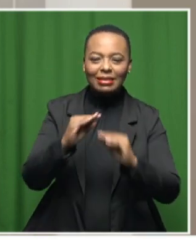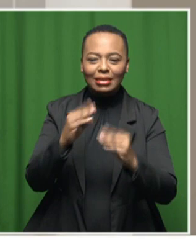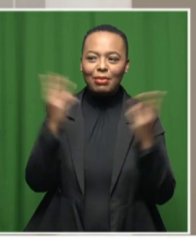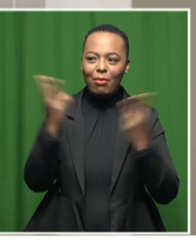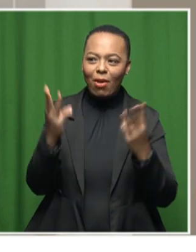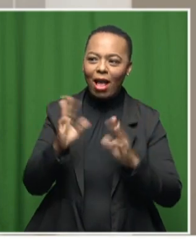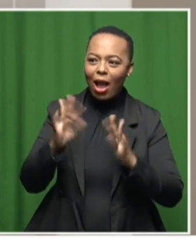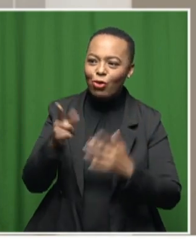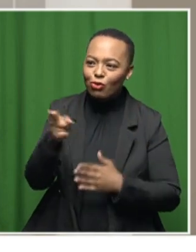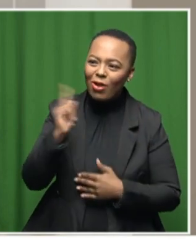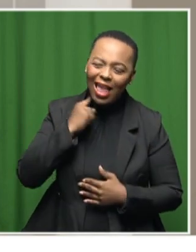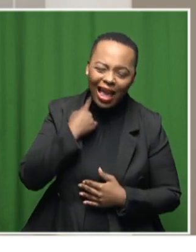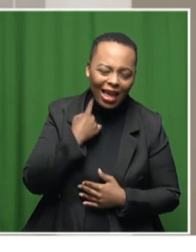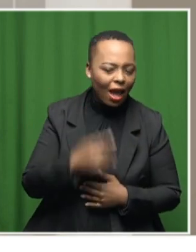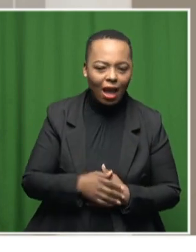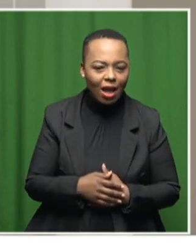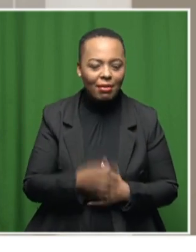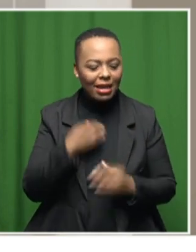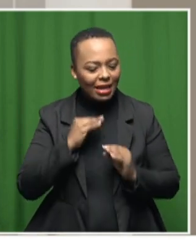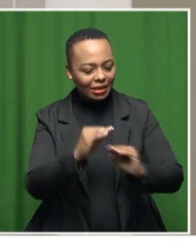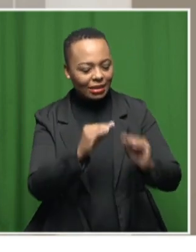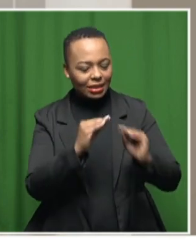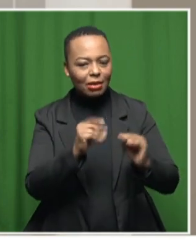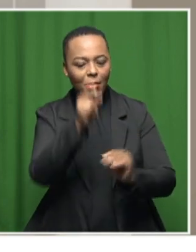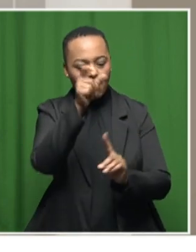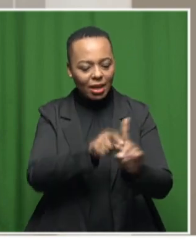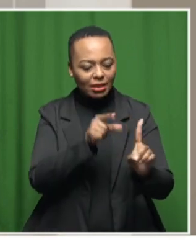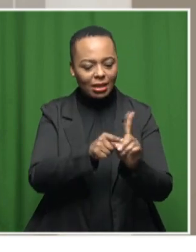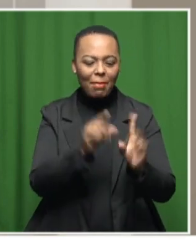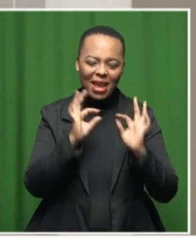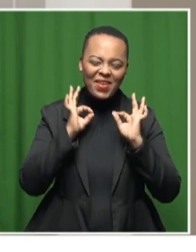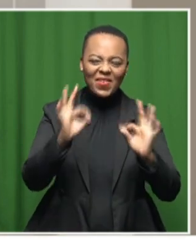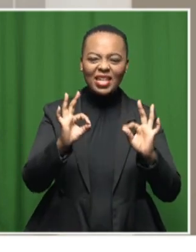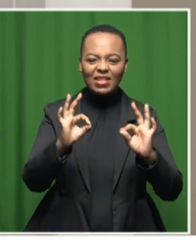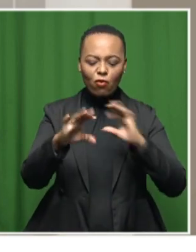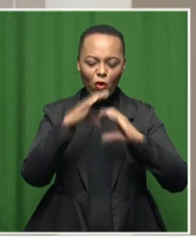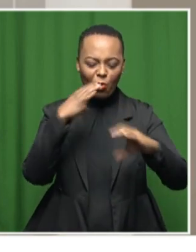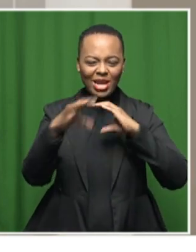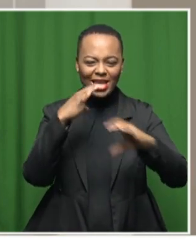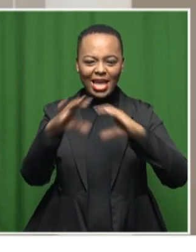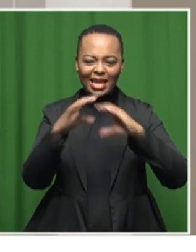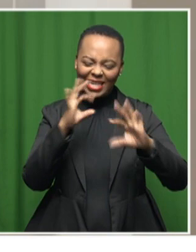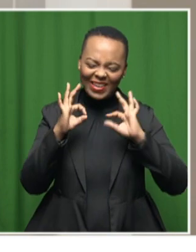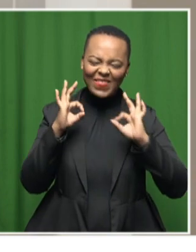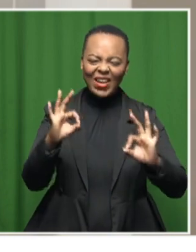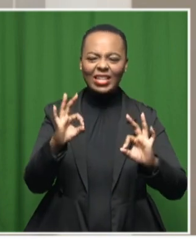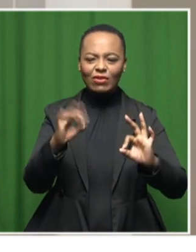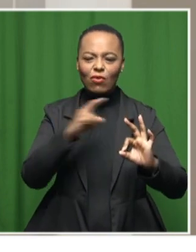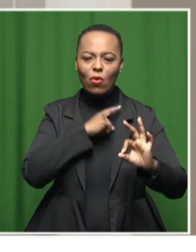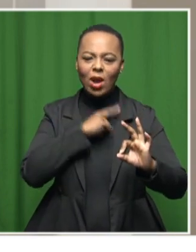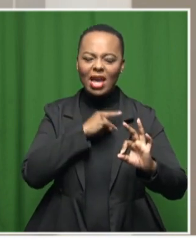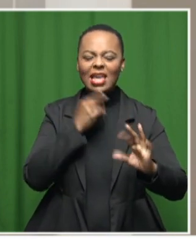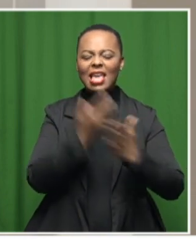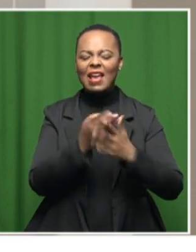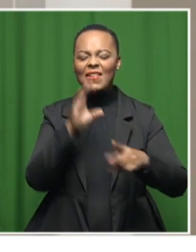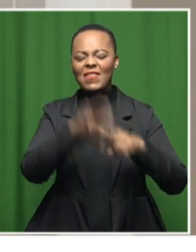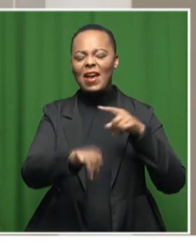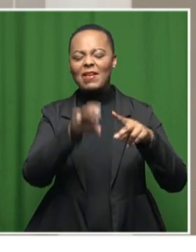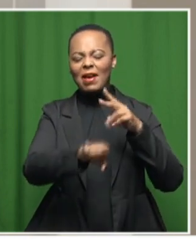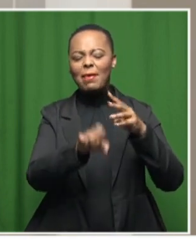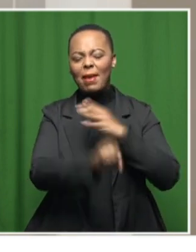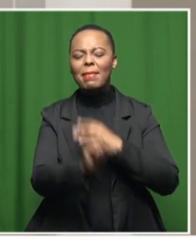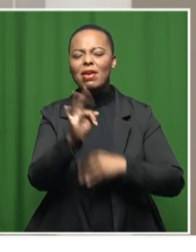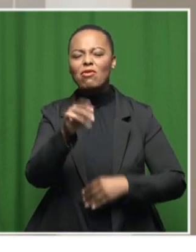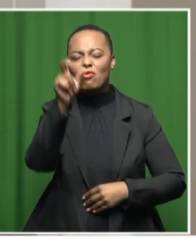but no, I do people to become more effective communicators because then we can tell them, pick up on the lies, and we can show